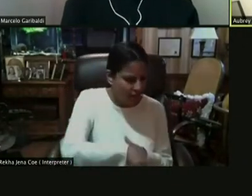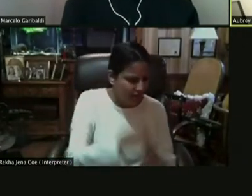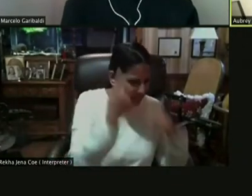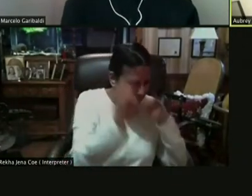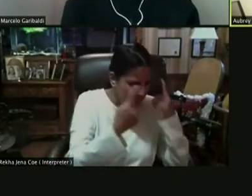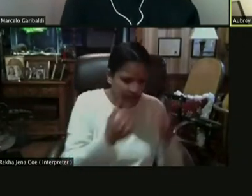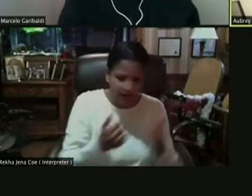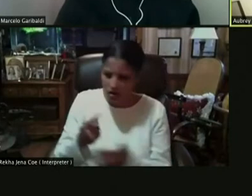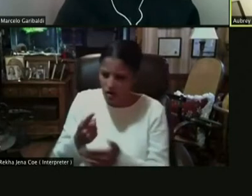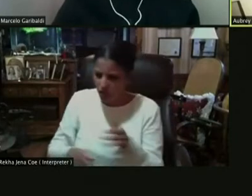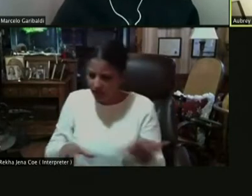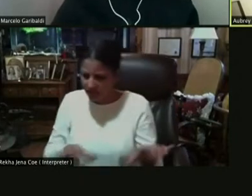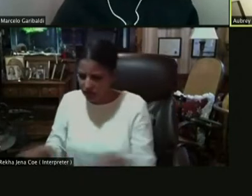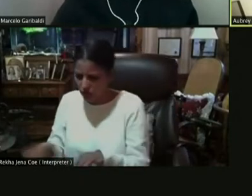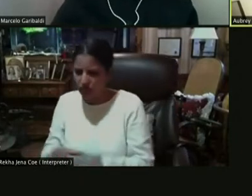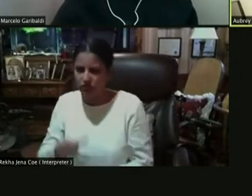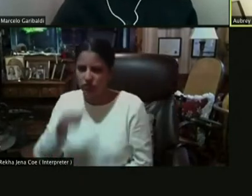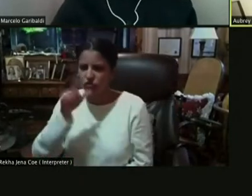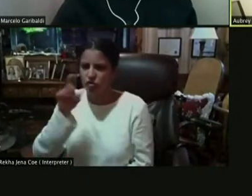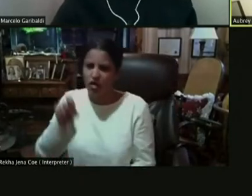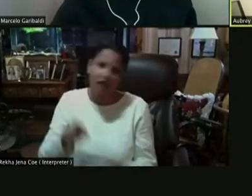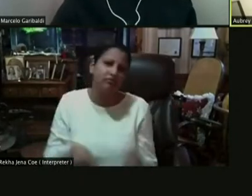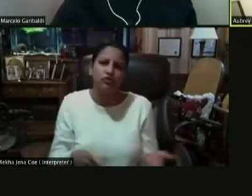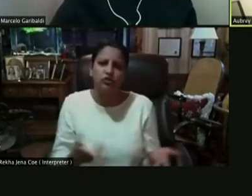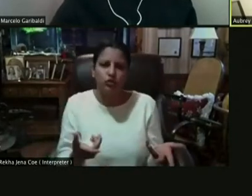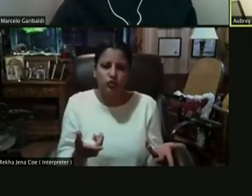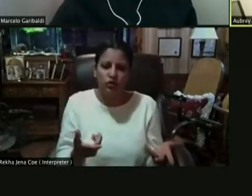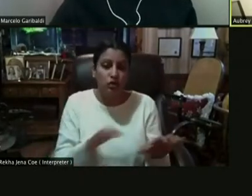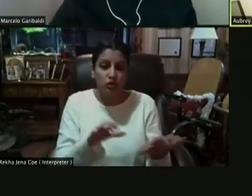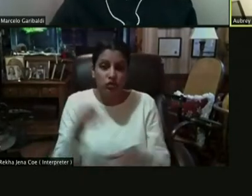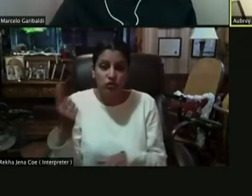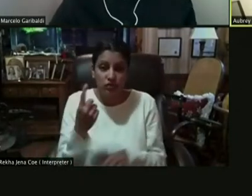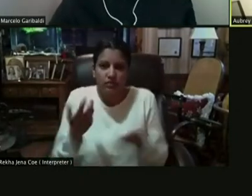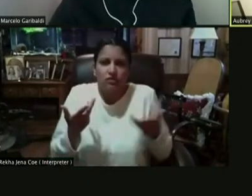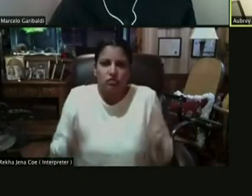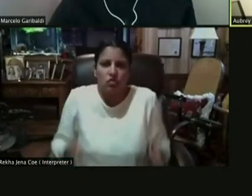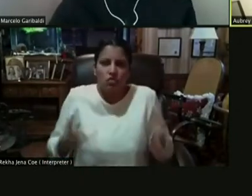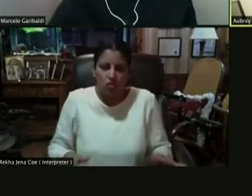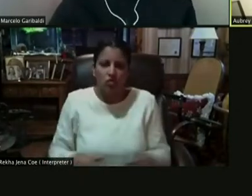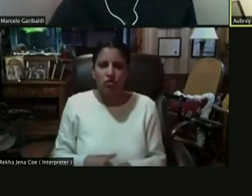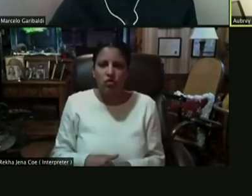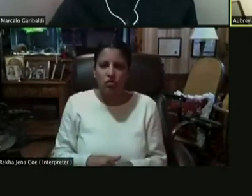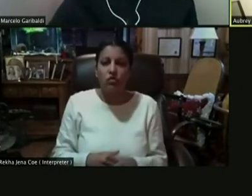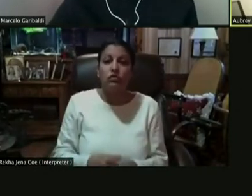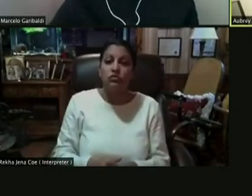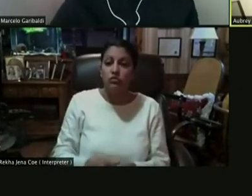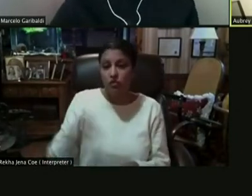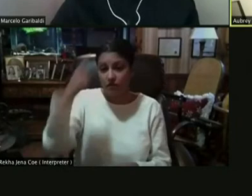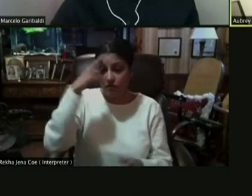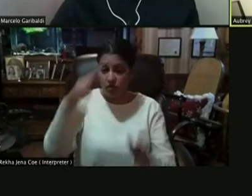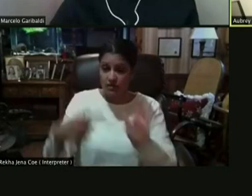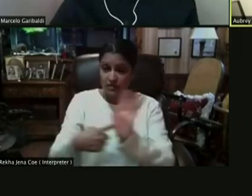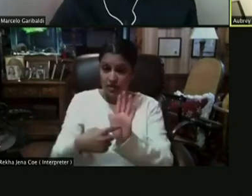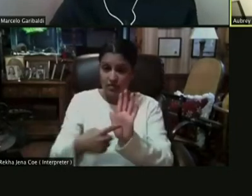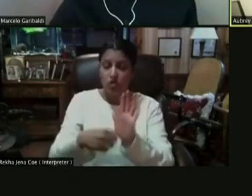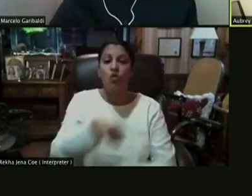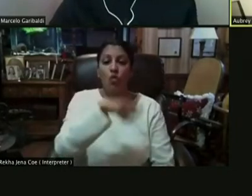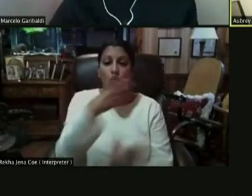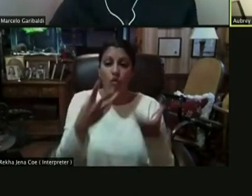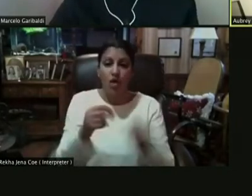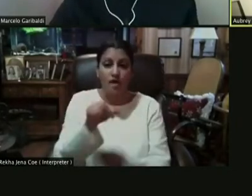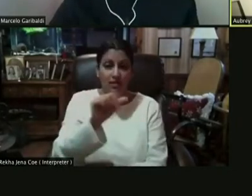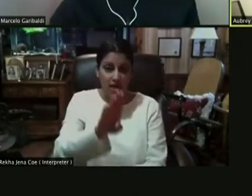reinvent the wheel? But once you begin to work in more of a wet lab scenario, I wanted to become a good molecular